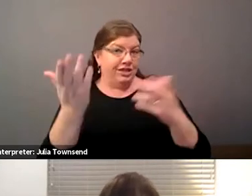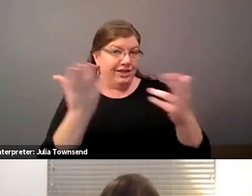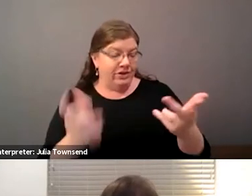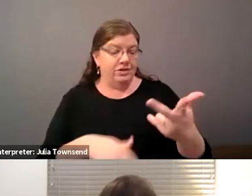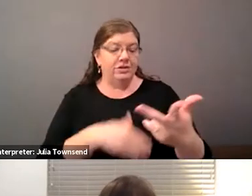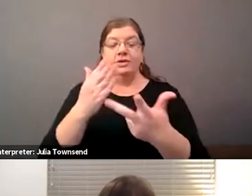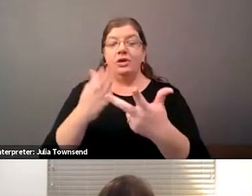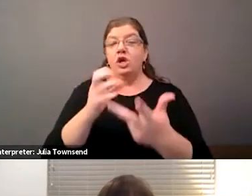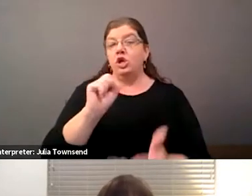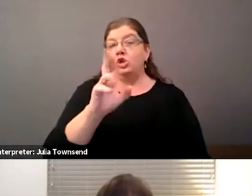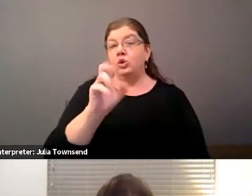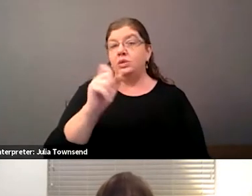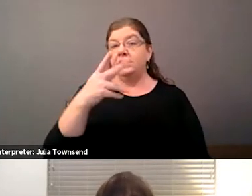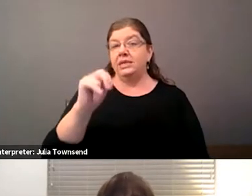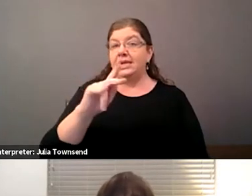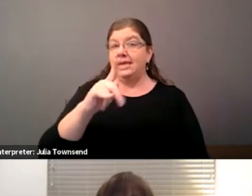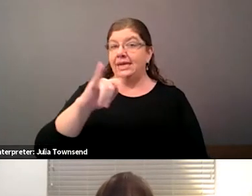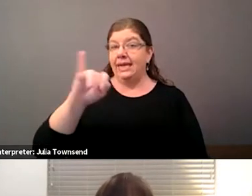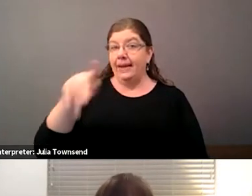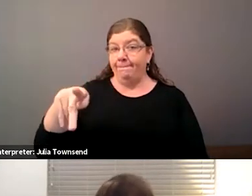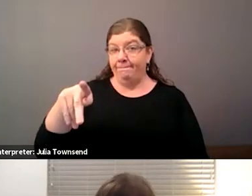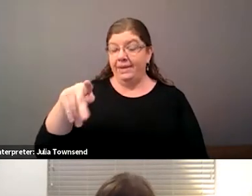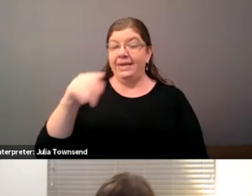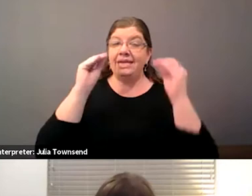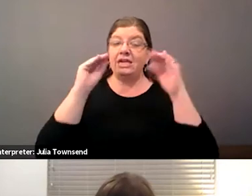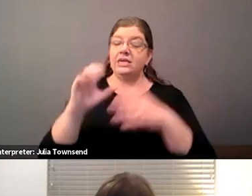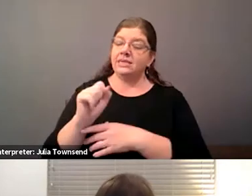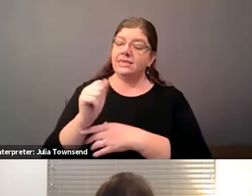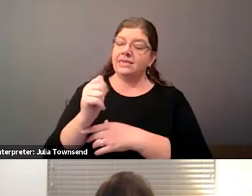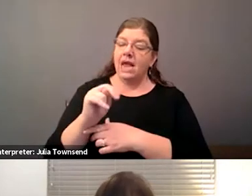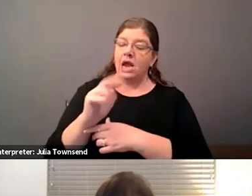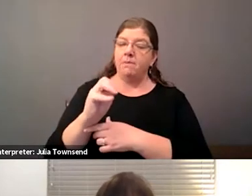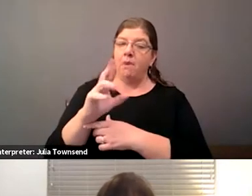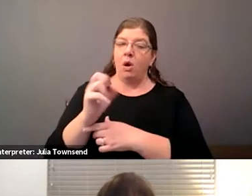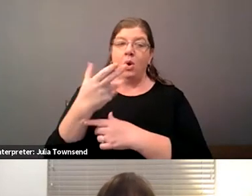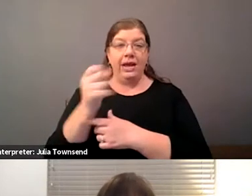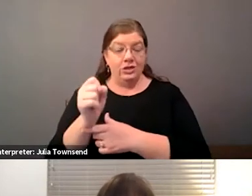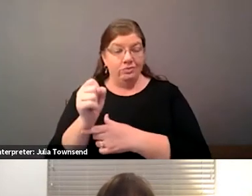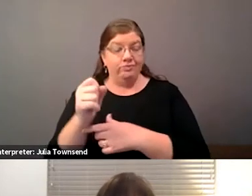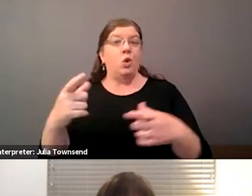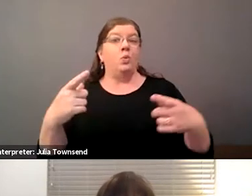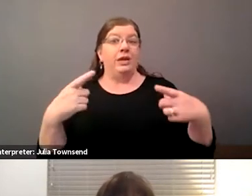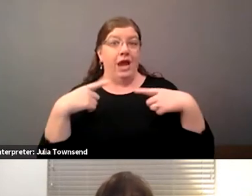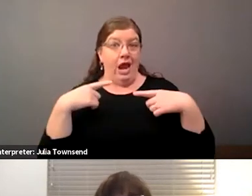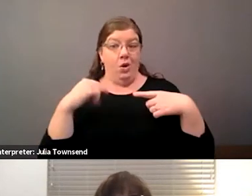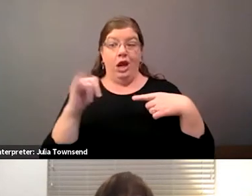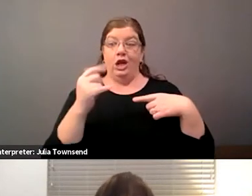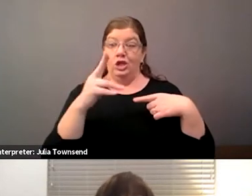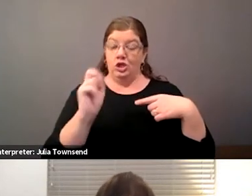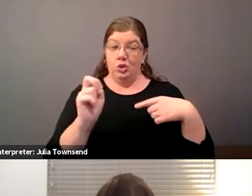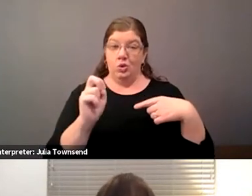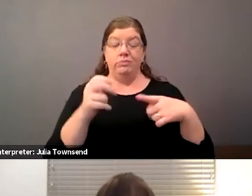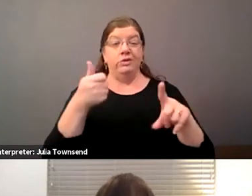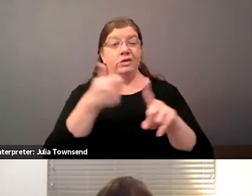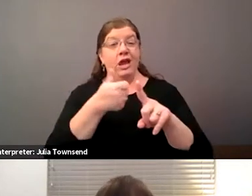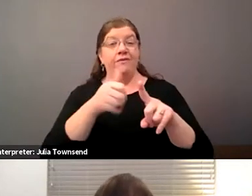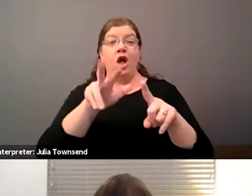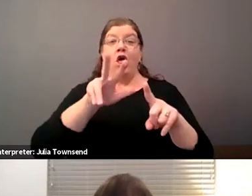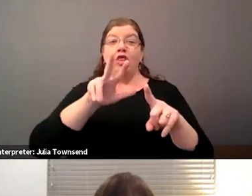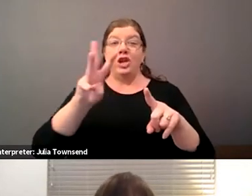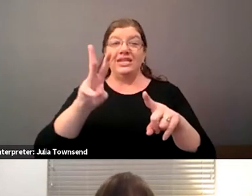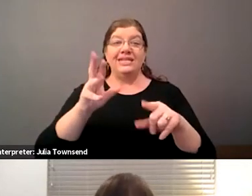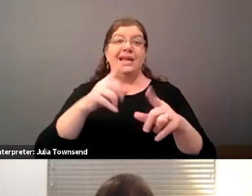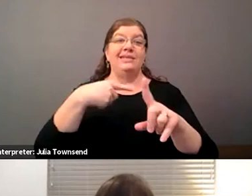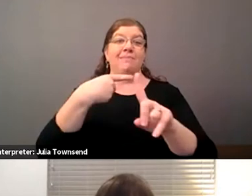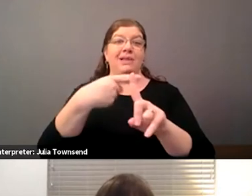susan kipp a teacher at san marcos high school is also retiring in june with 36 plus